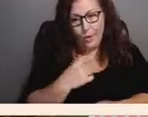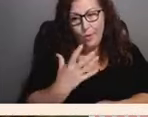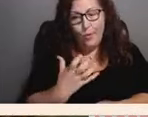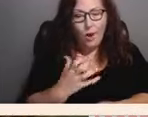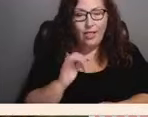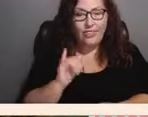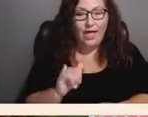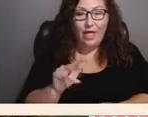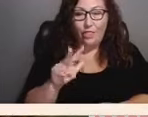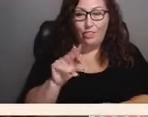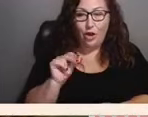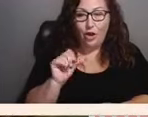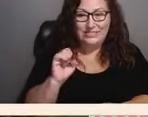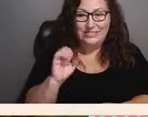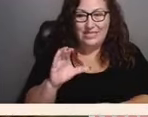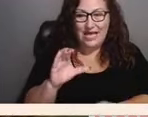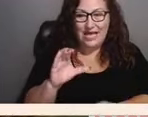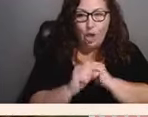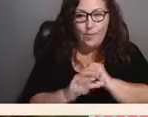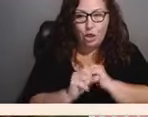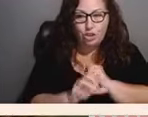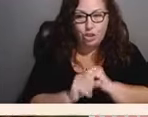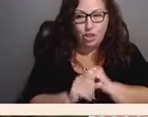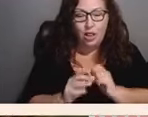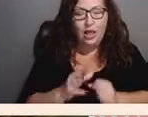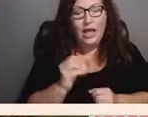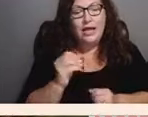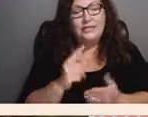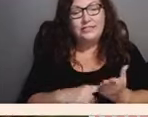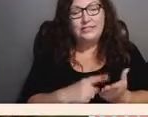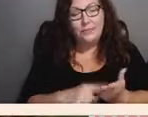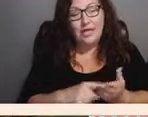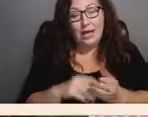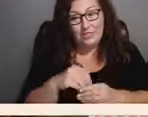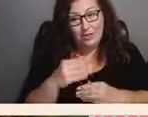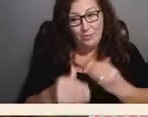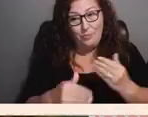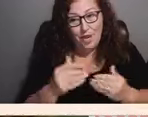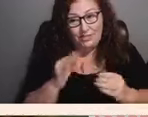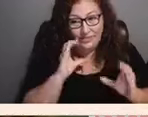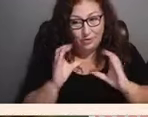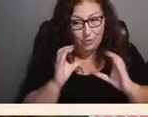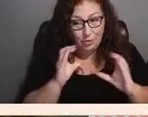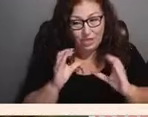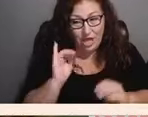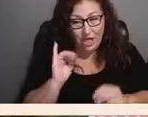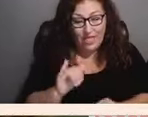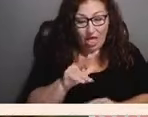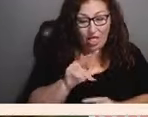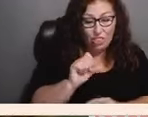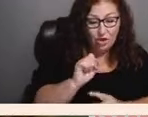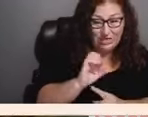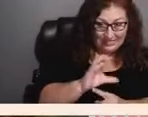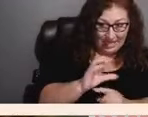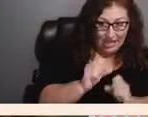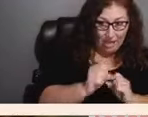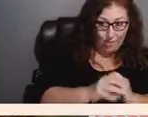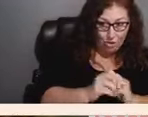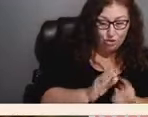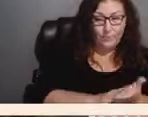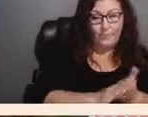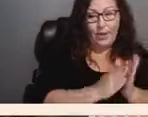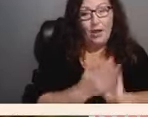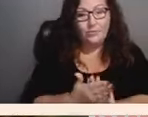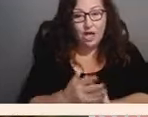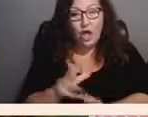30-second commercial. And sometimes in the process of communication, that 30-second commercial turns into a